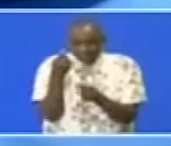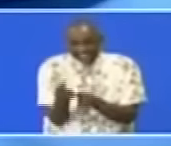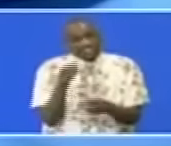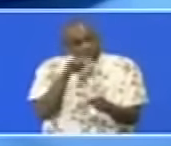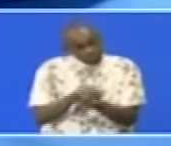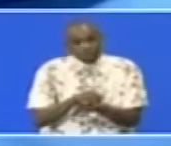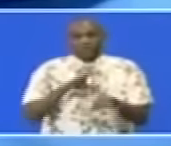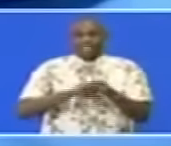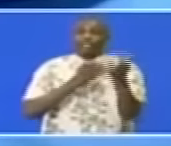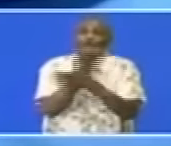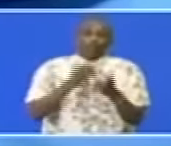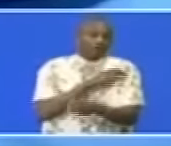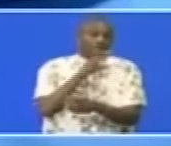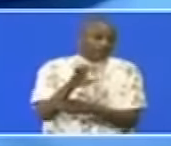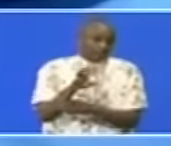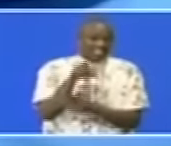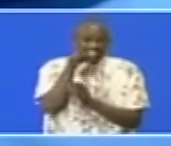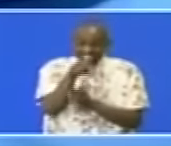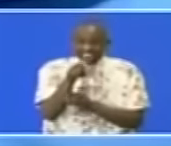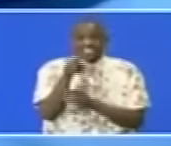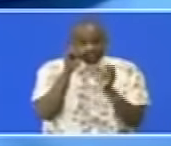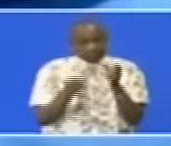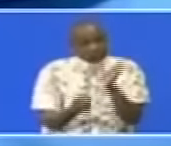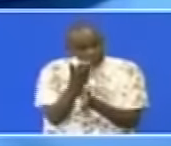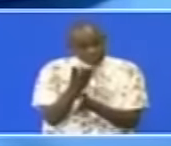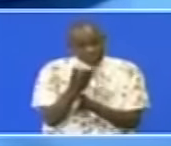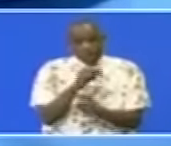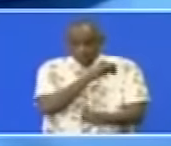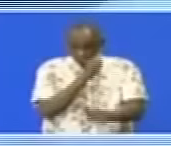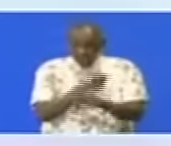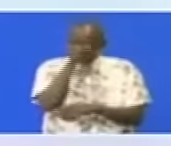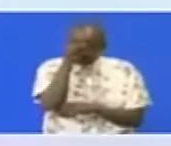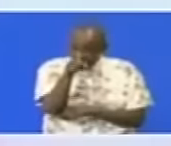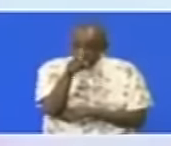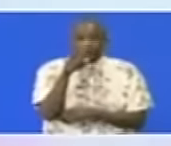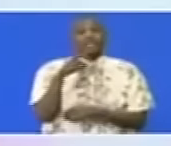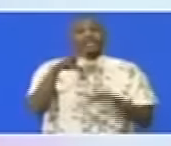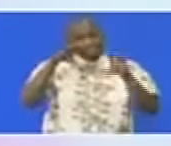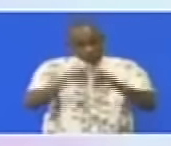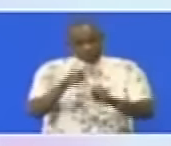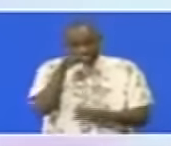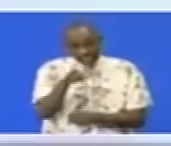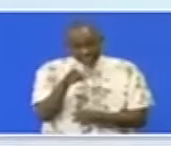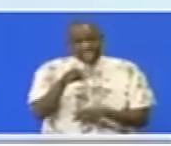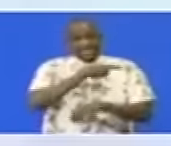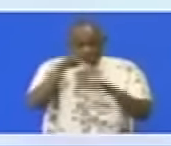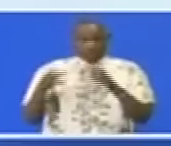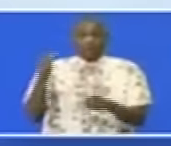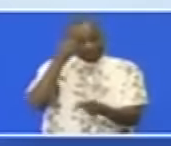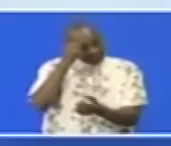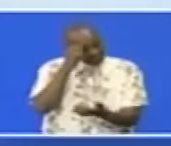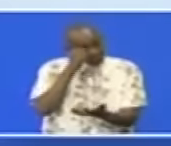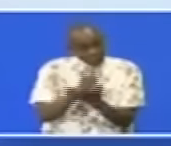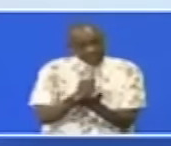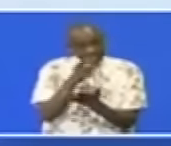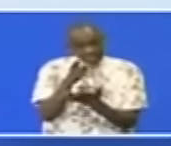economic empowerment. It establishes an authority that will assume the functions of the National Employment Bureau, whose mandate